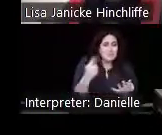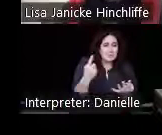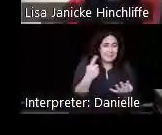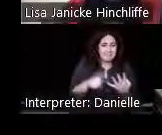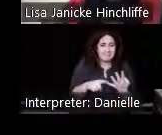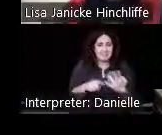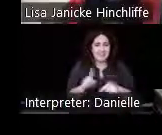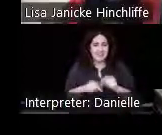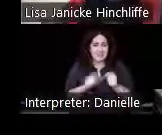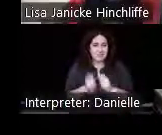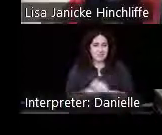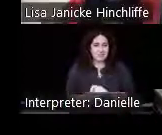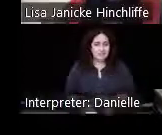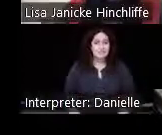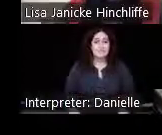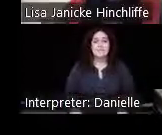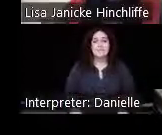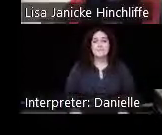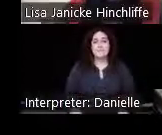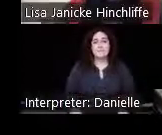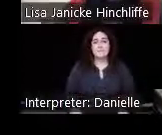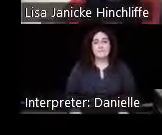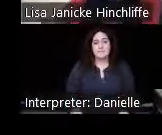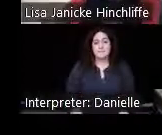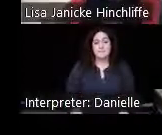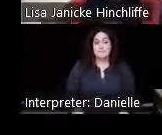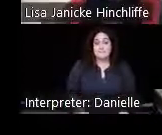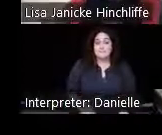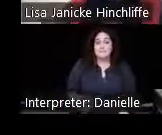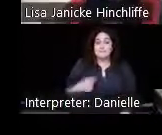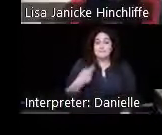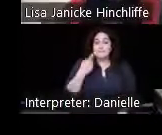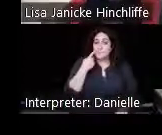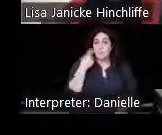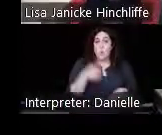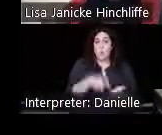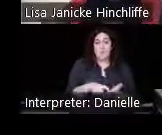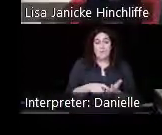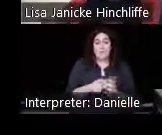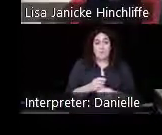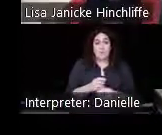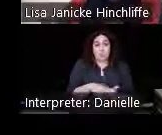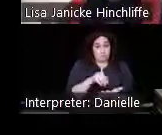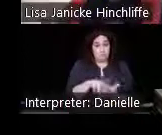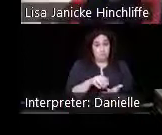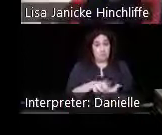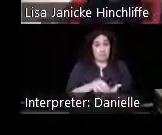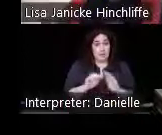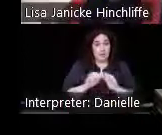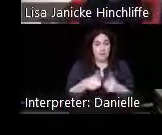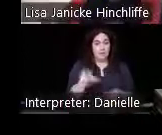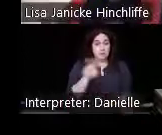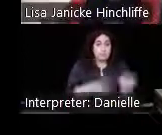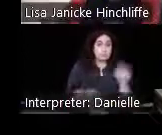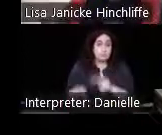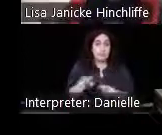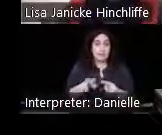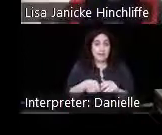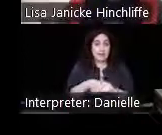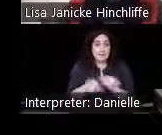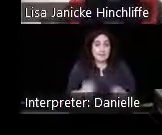We note as well that it's very difficult to develop the kind of accessibility expertise to actually do this kind of auditing. It's